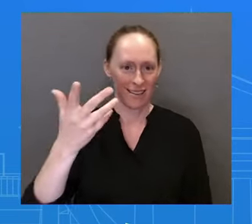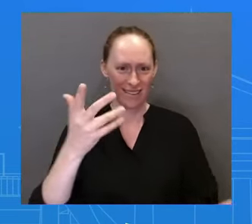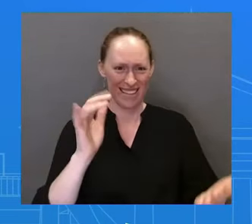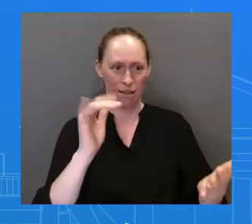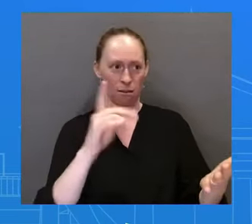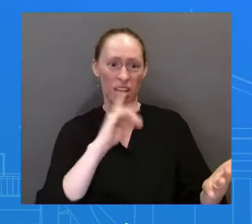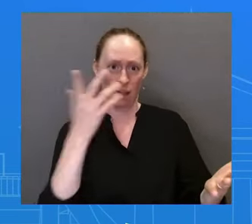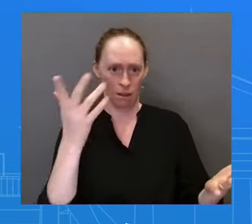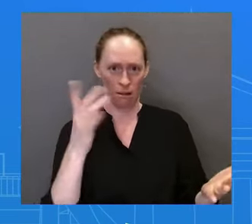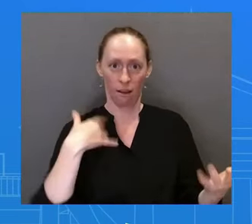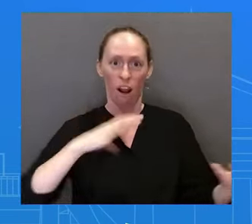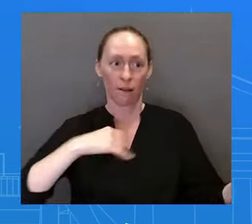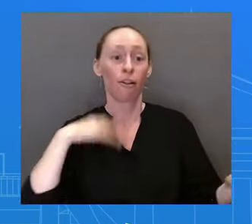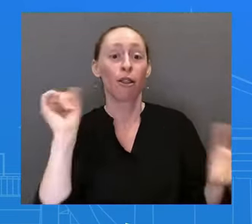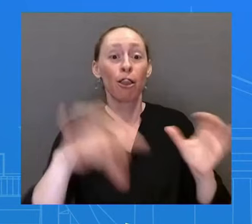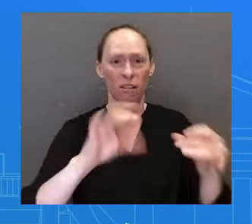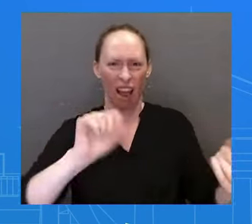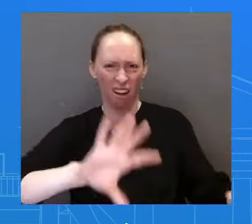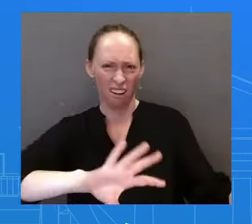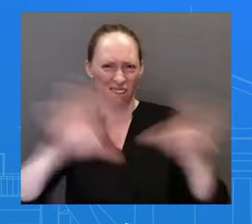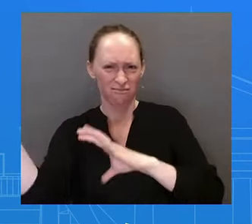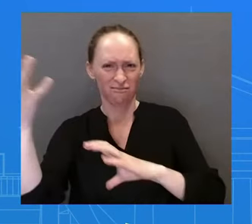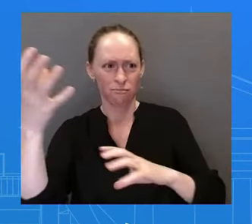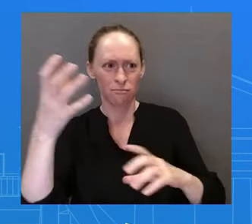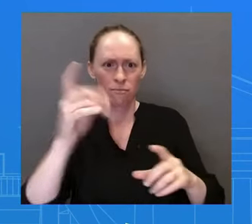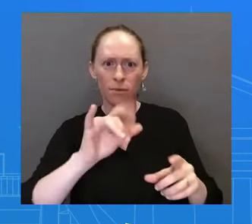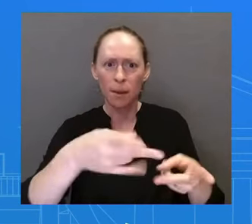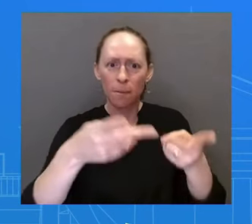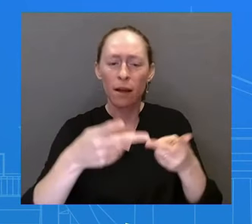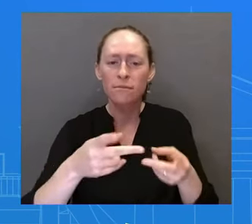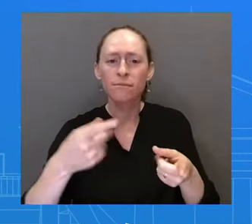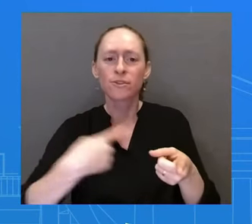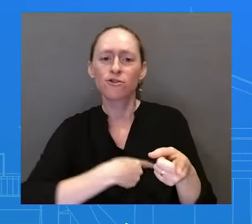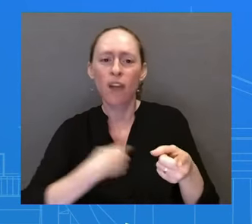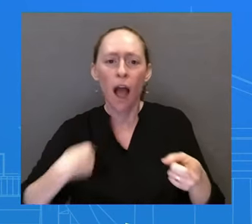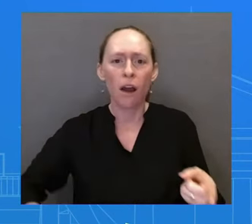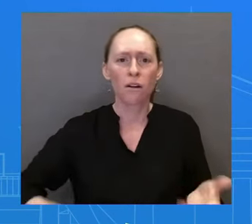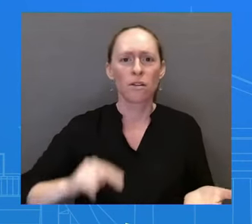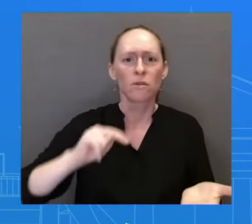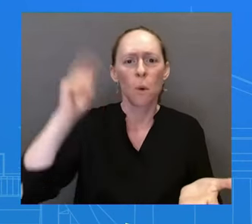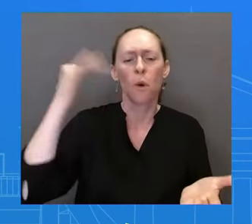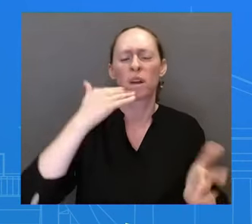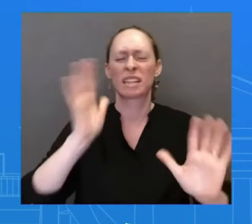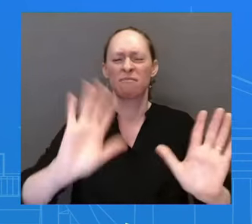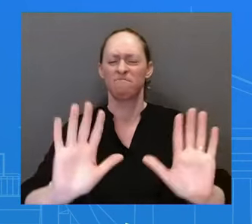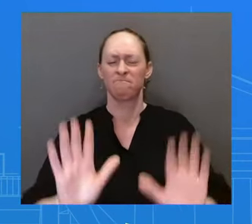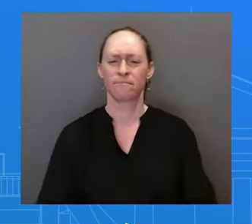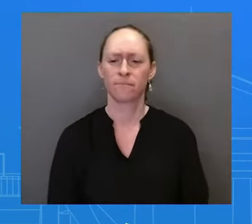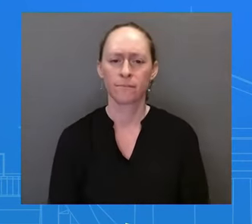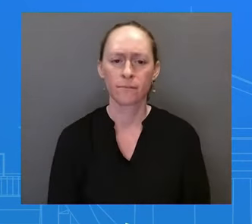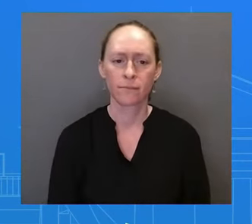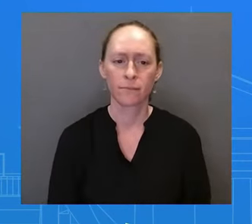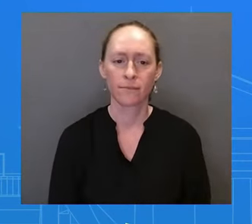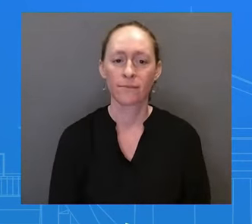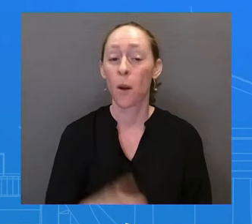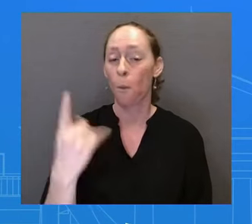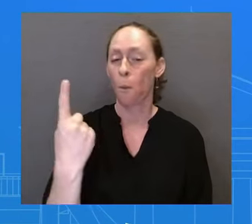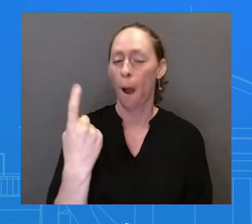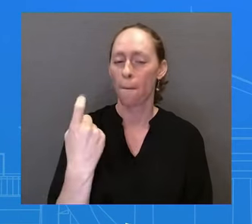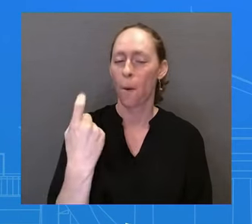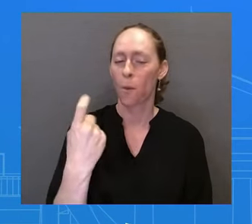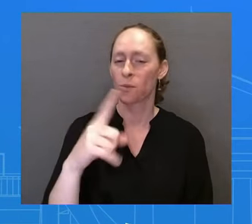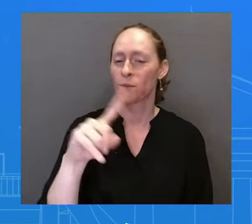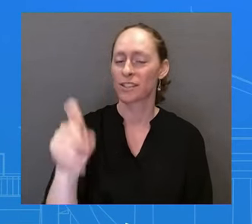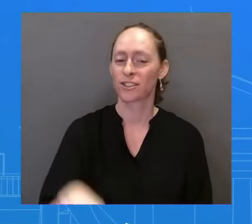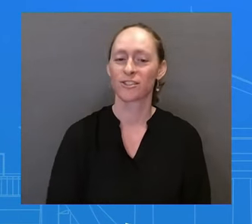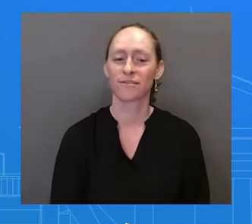Pyongyang. I haven't seen anything that would connect the two. Yeah, James, you have the last word. Thank you, Karine, and thank you, Admiral. I should